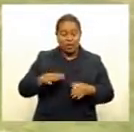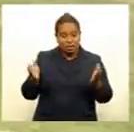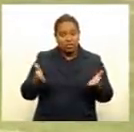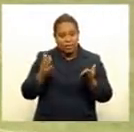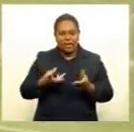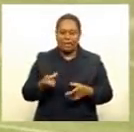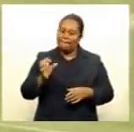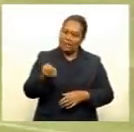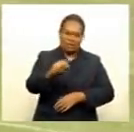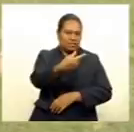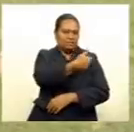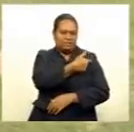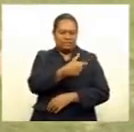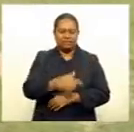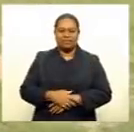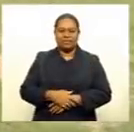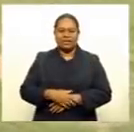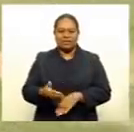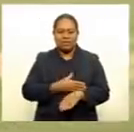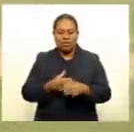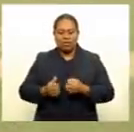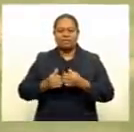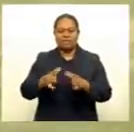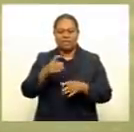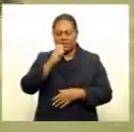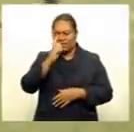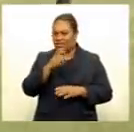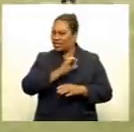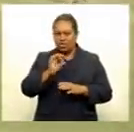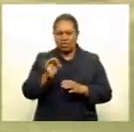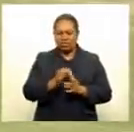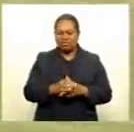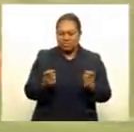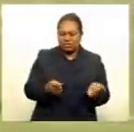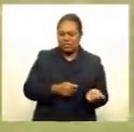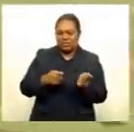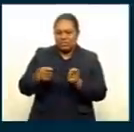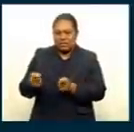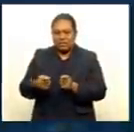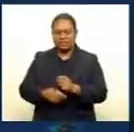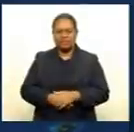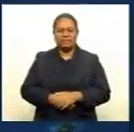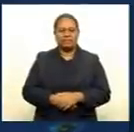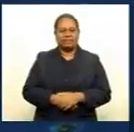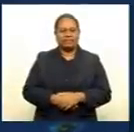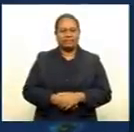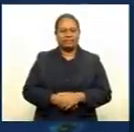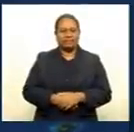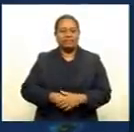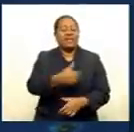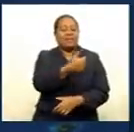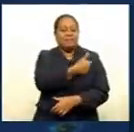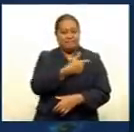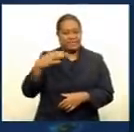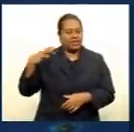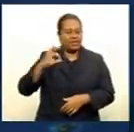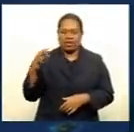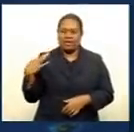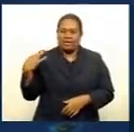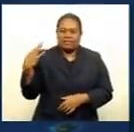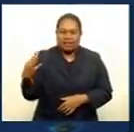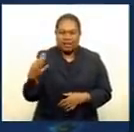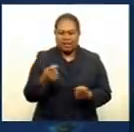when games are safe to resume, it will not be a criteria for transfer in this window. Vaccination doesn't apply there. Transfer window,